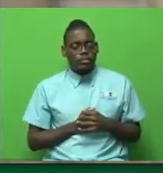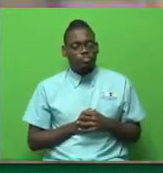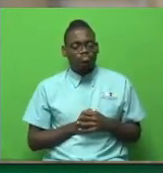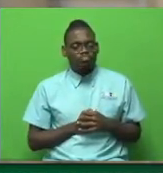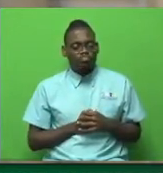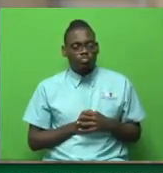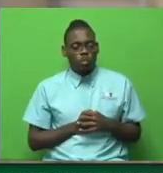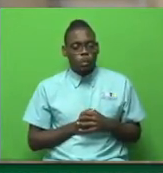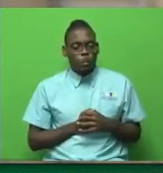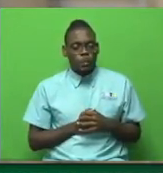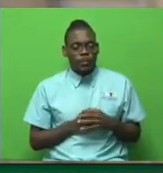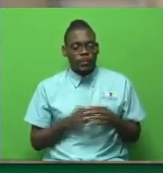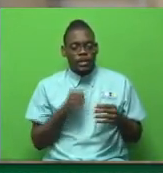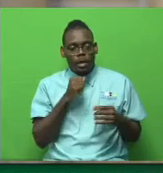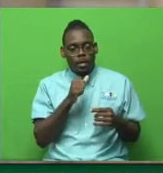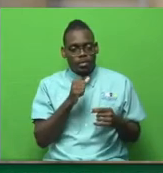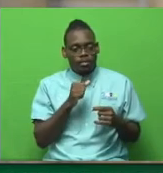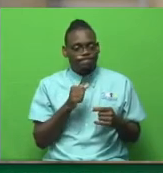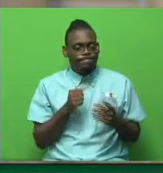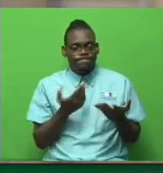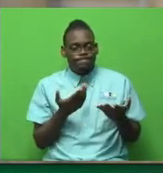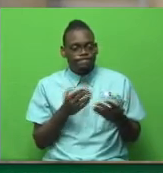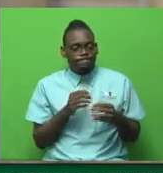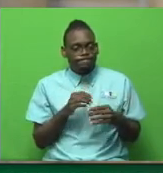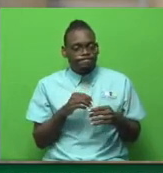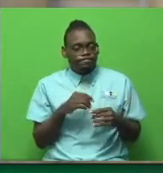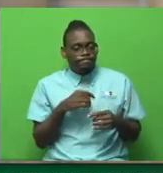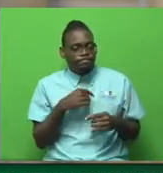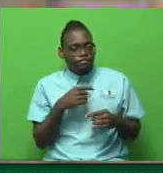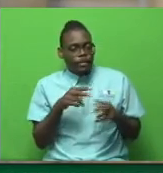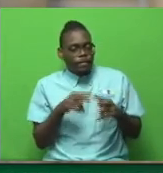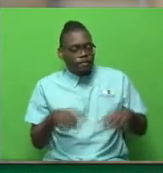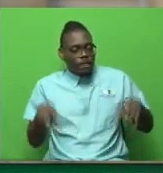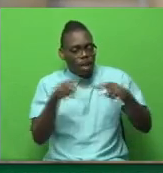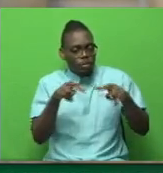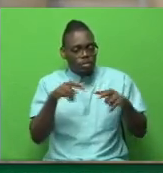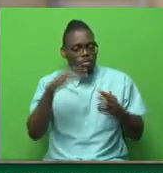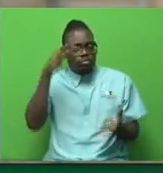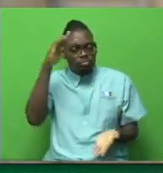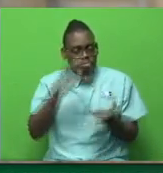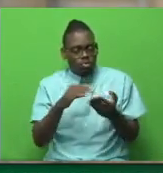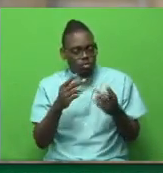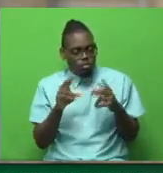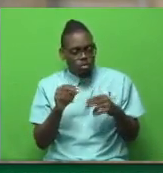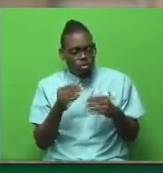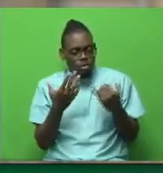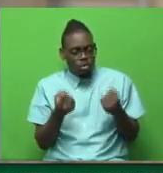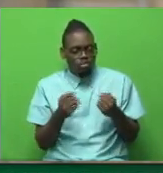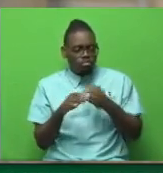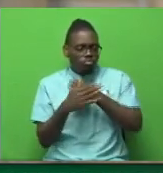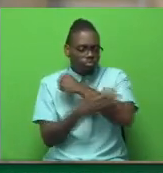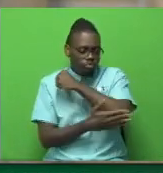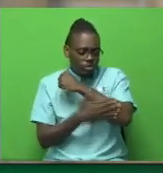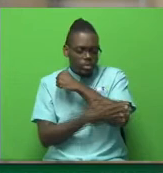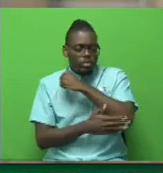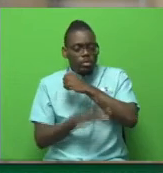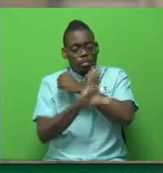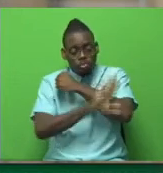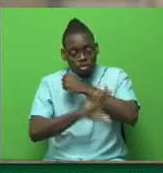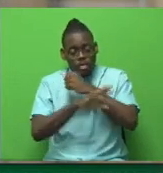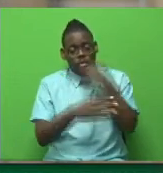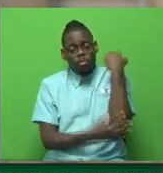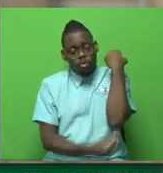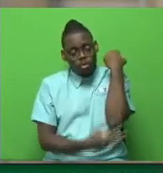will not do so thank you moving on Madam speaker to the sister Isle of